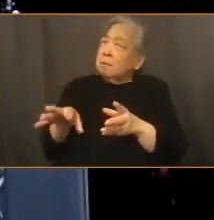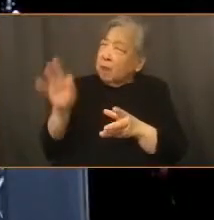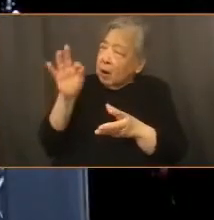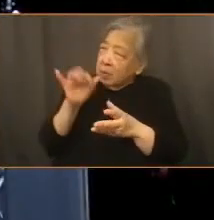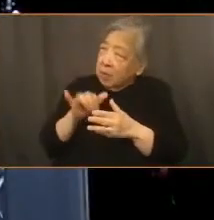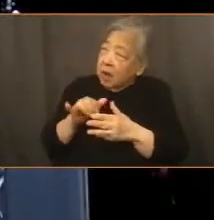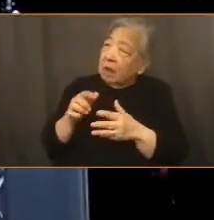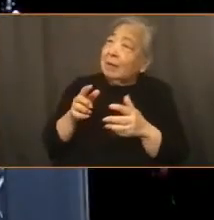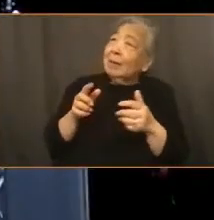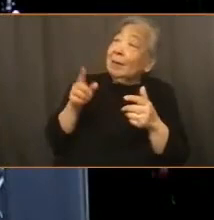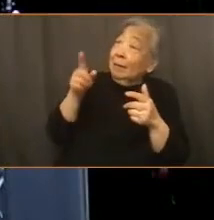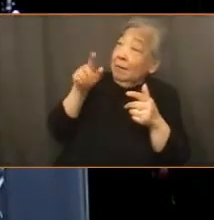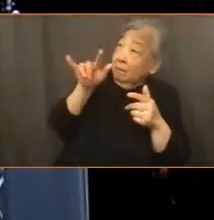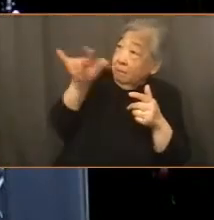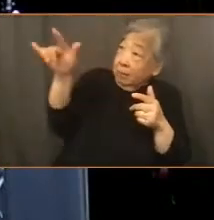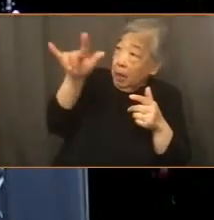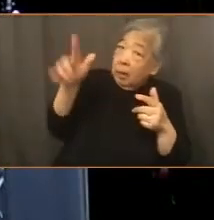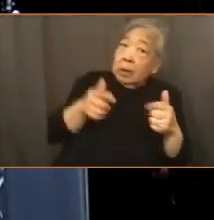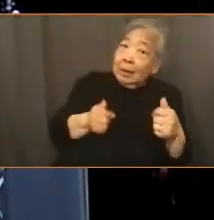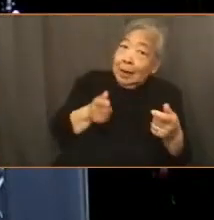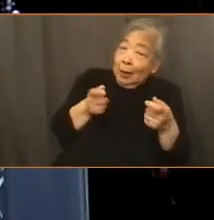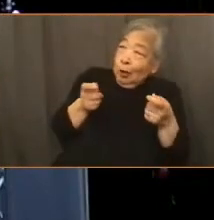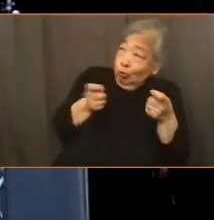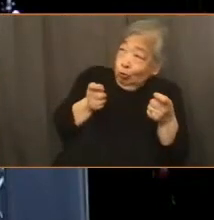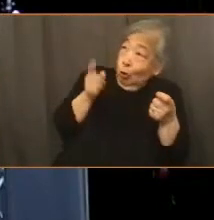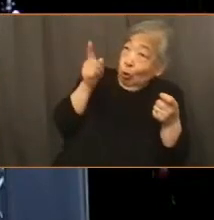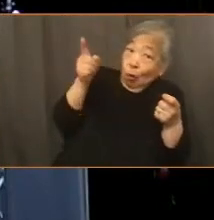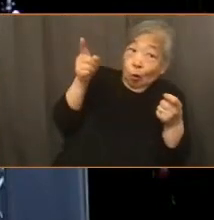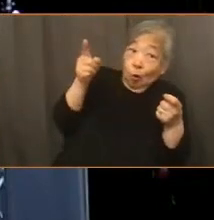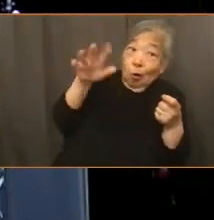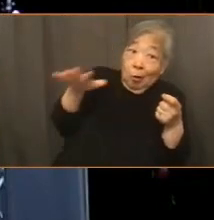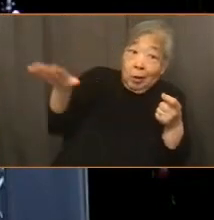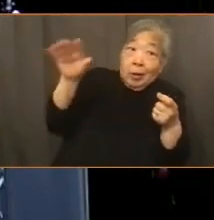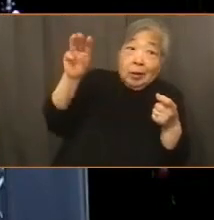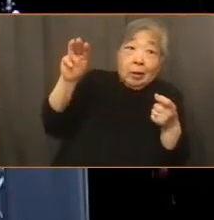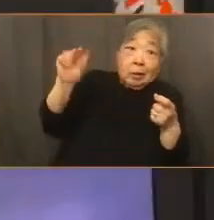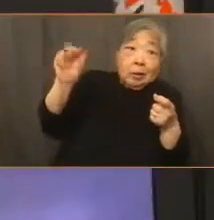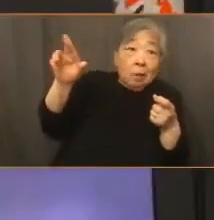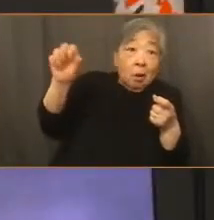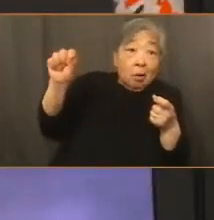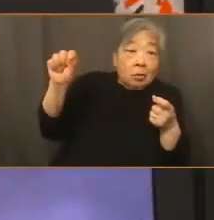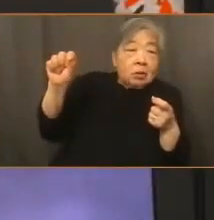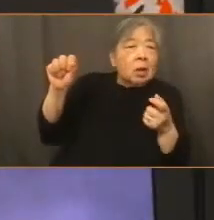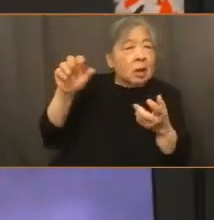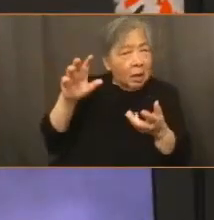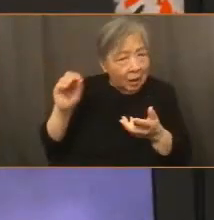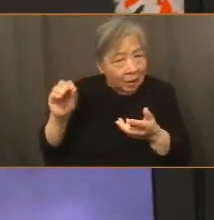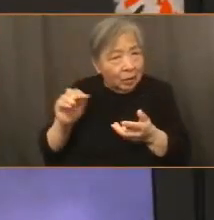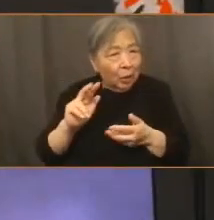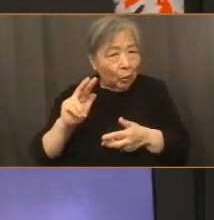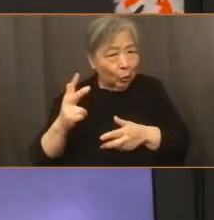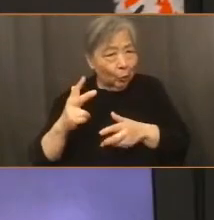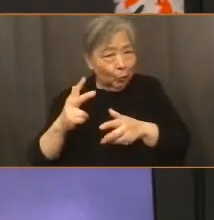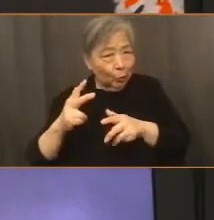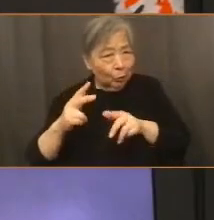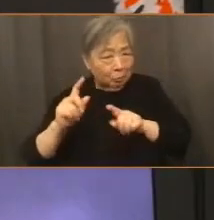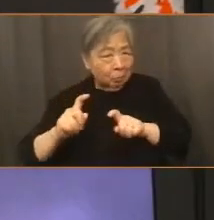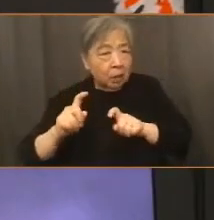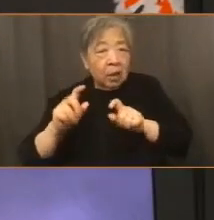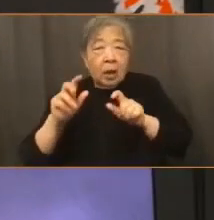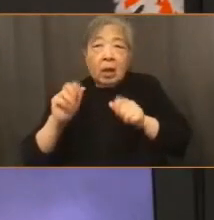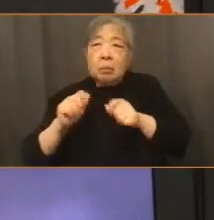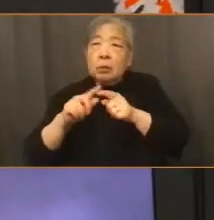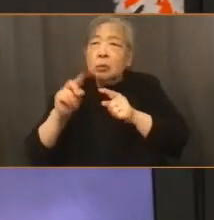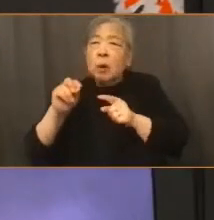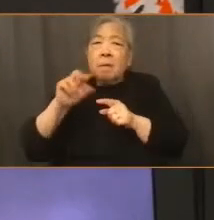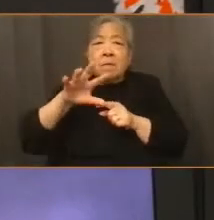flight in the actual Martian environment. And as was shown in like Flight 3, we were able to fly 50 meters downrange, which is the